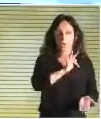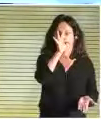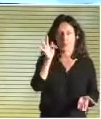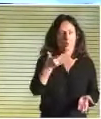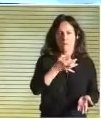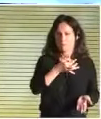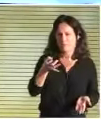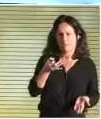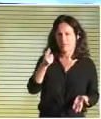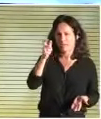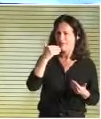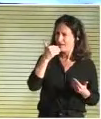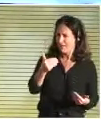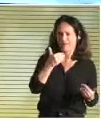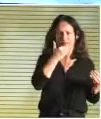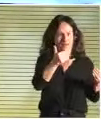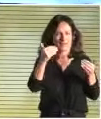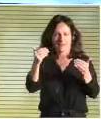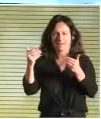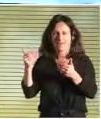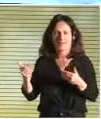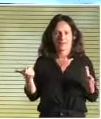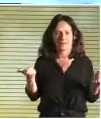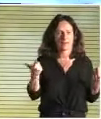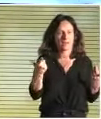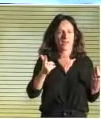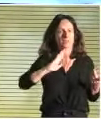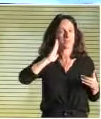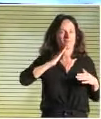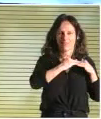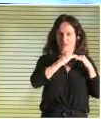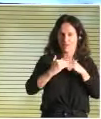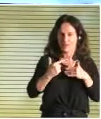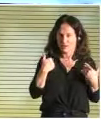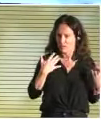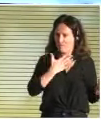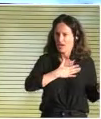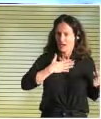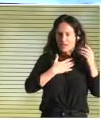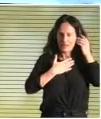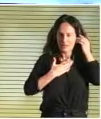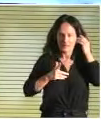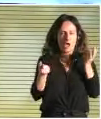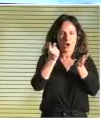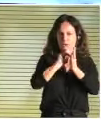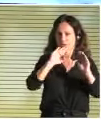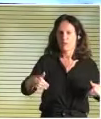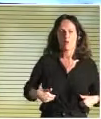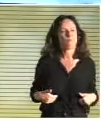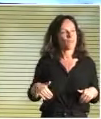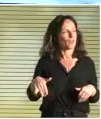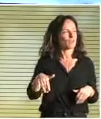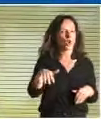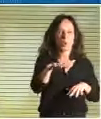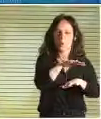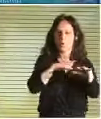to everybody for inviting me, and it's good to be back in this arena, in this family,